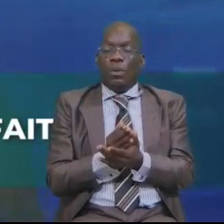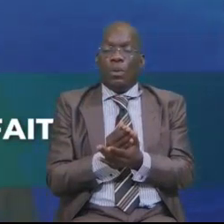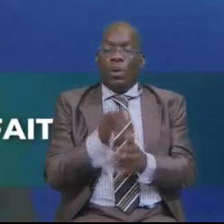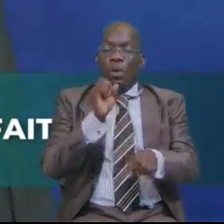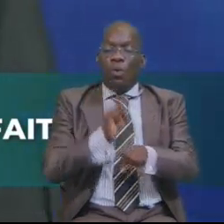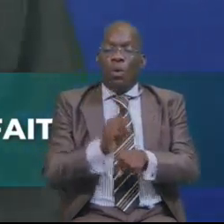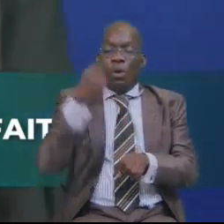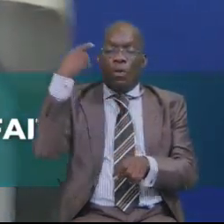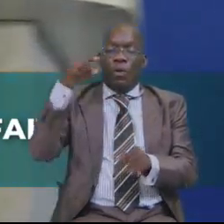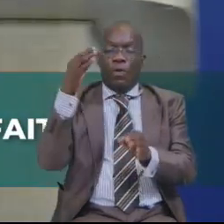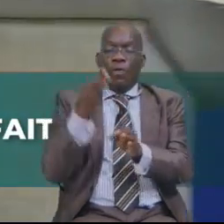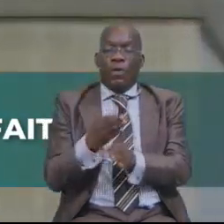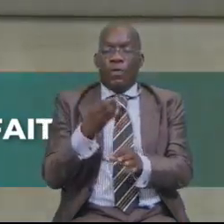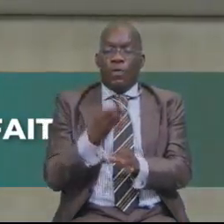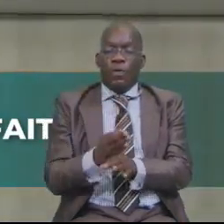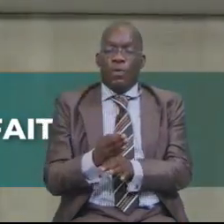We're looking at